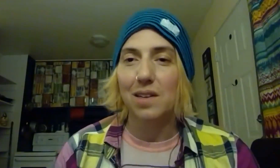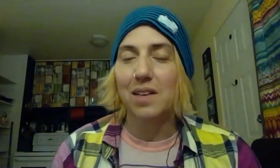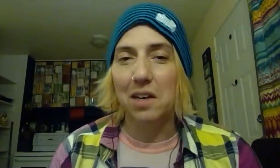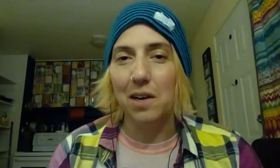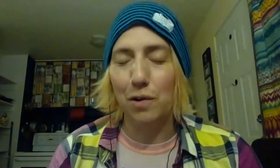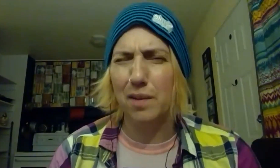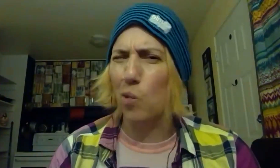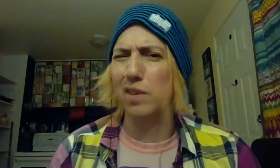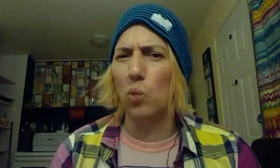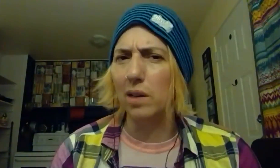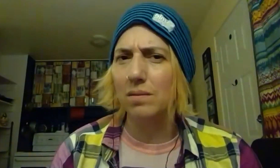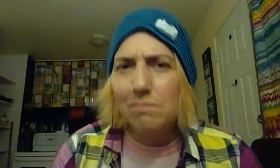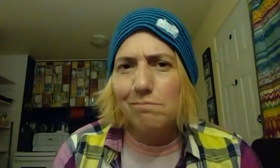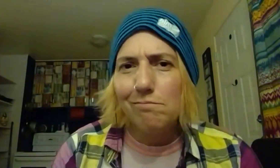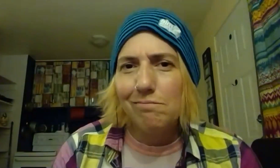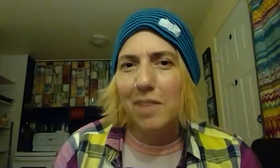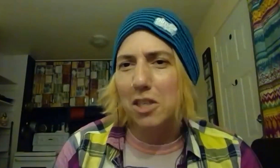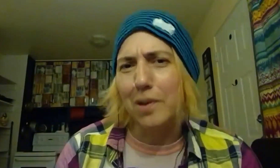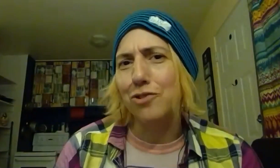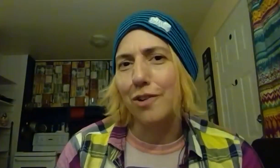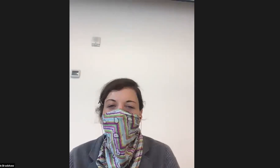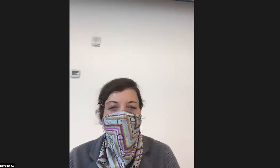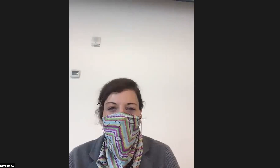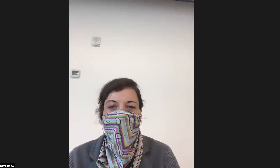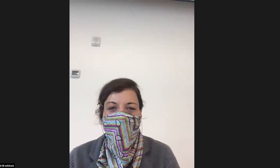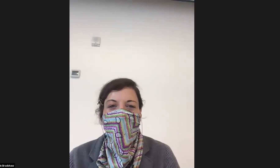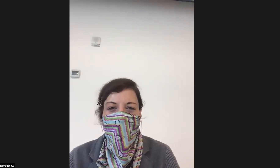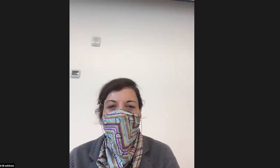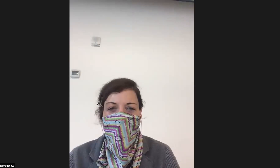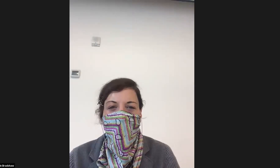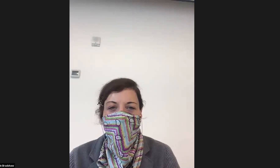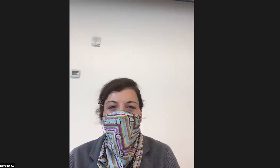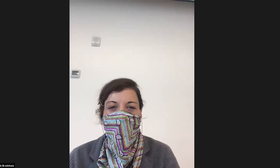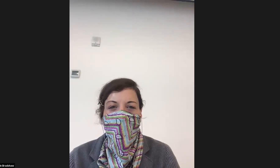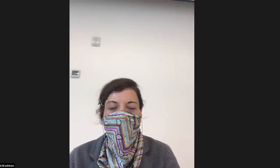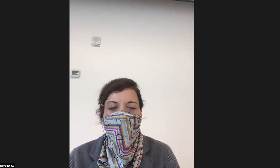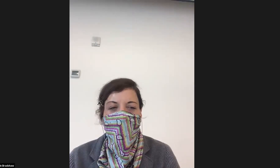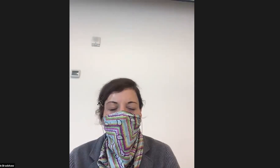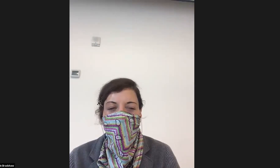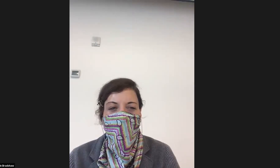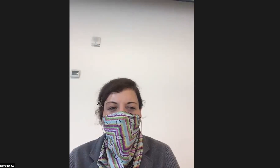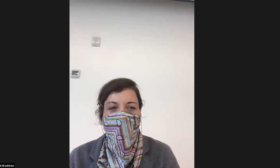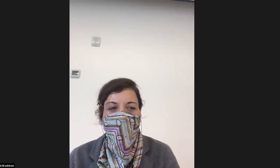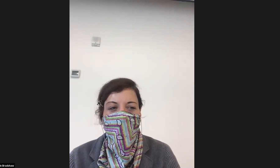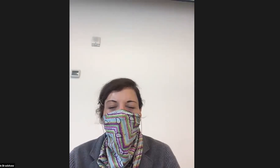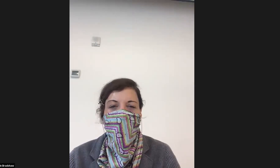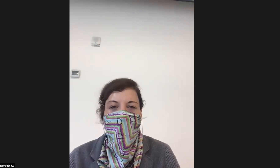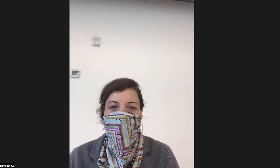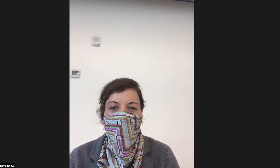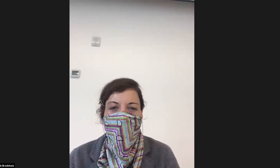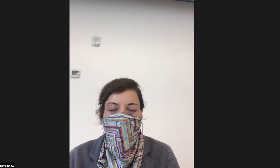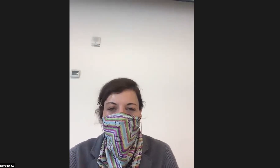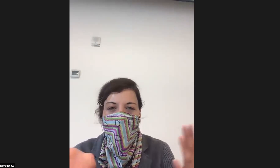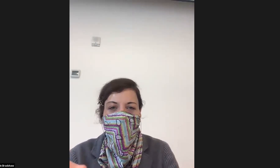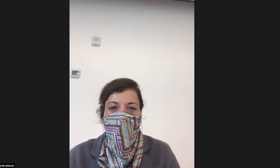it. Hopefully, more than one makes a better show. I get it. Yeah. Absolutely. There's so many stories